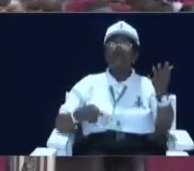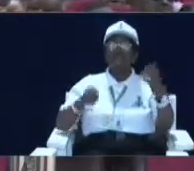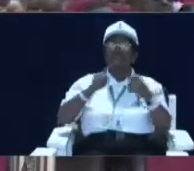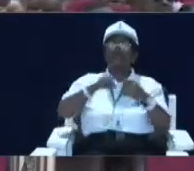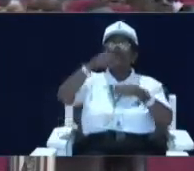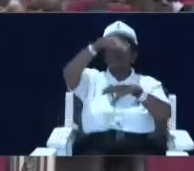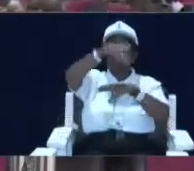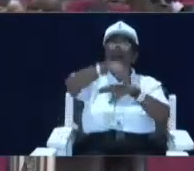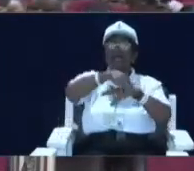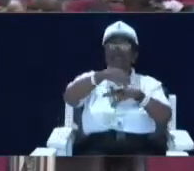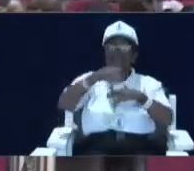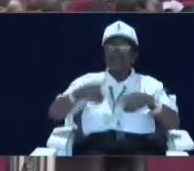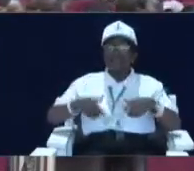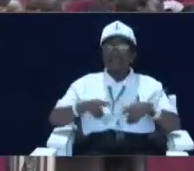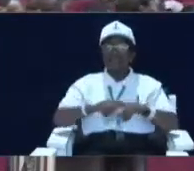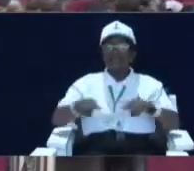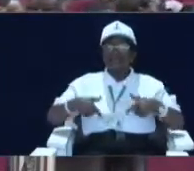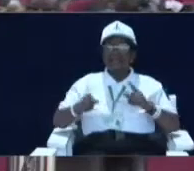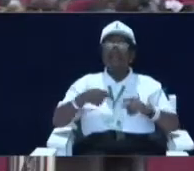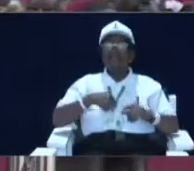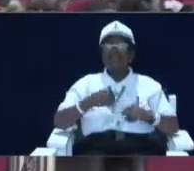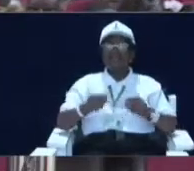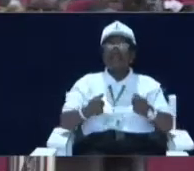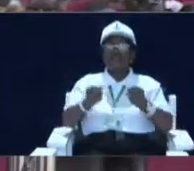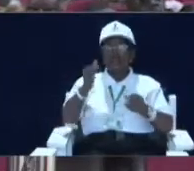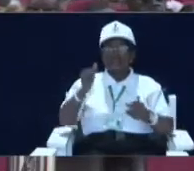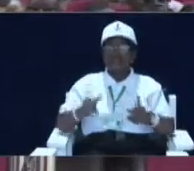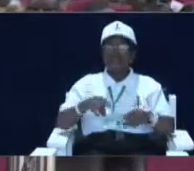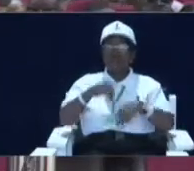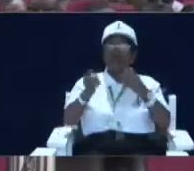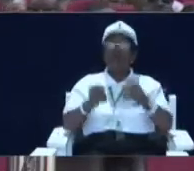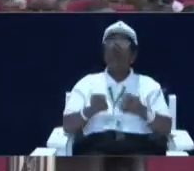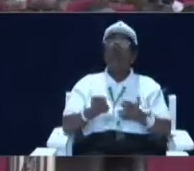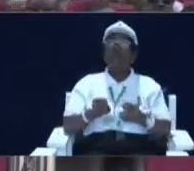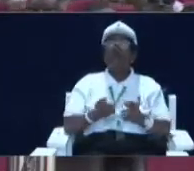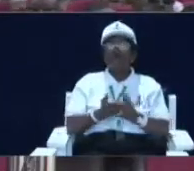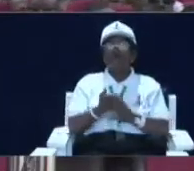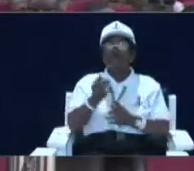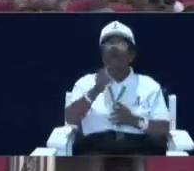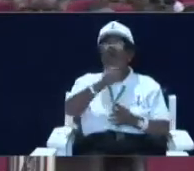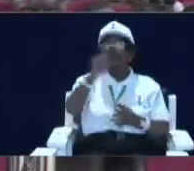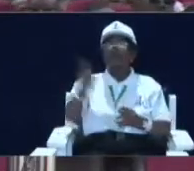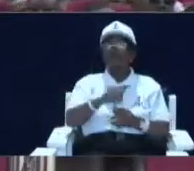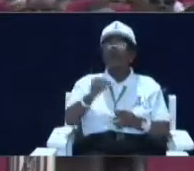But let me quickly go through them zone by zone.